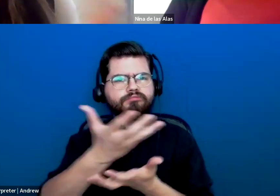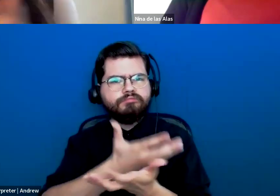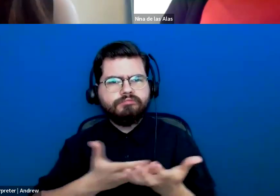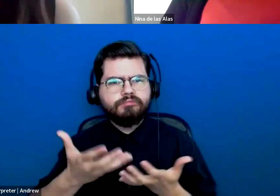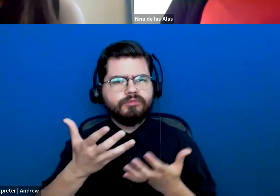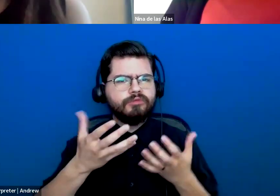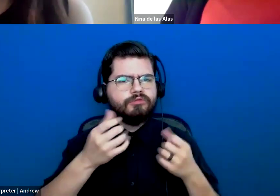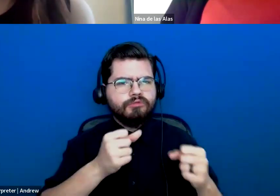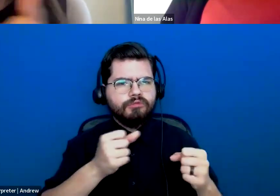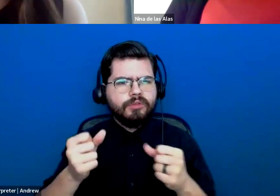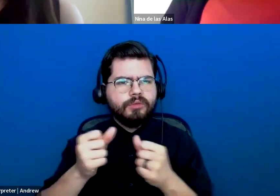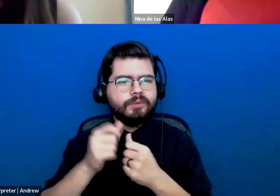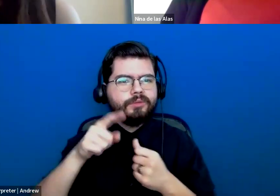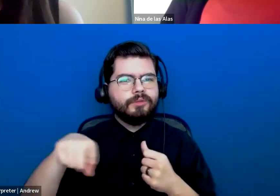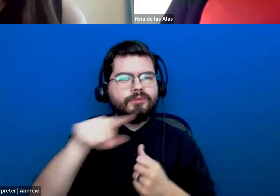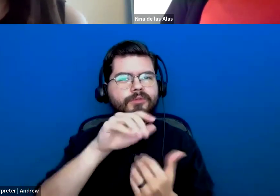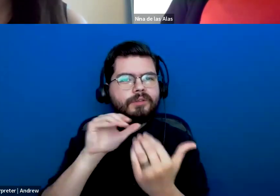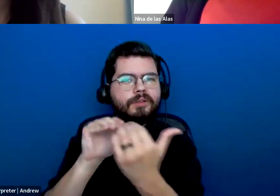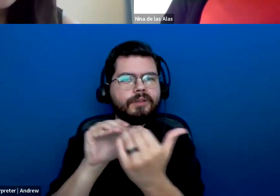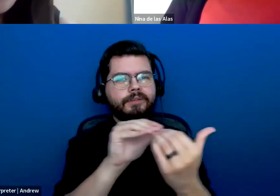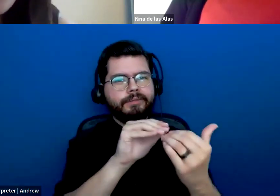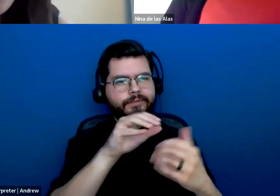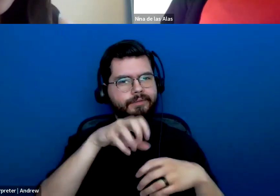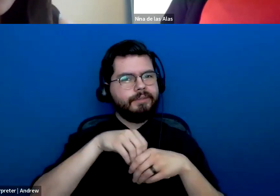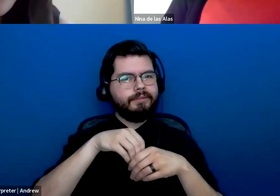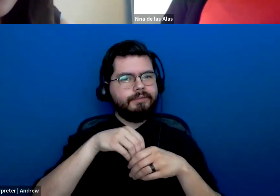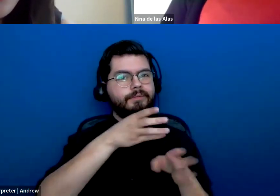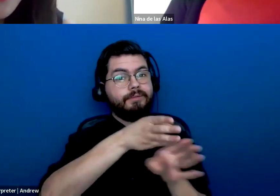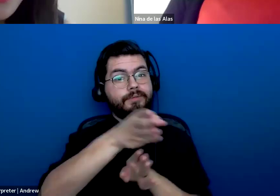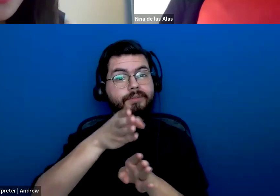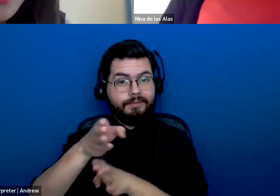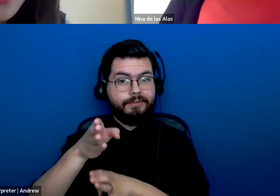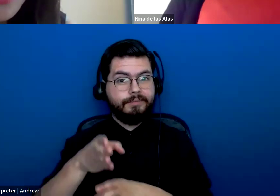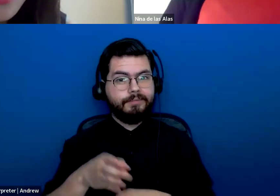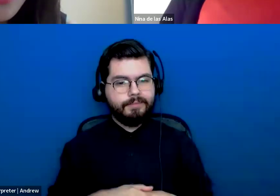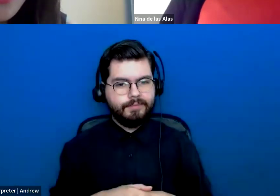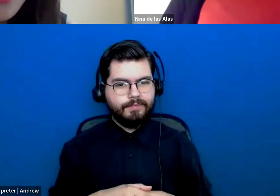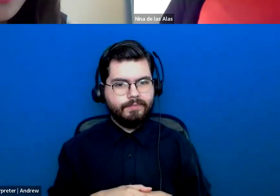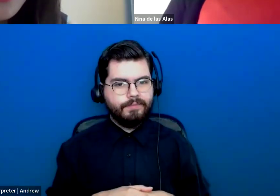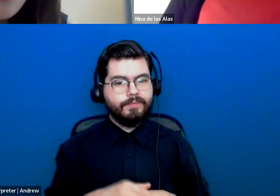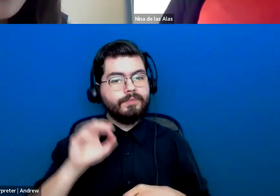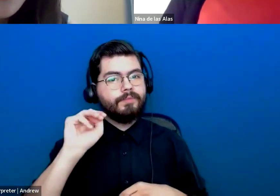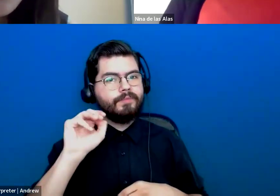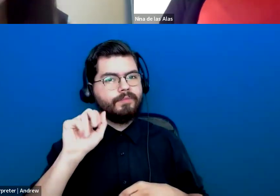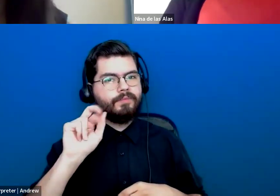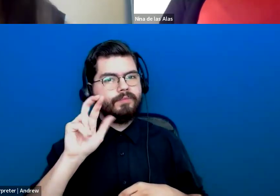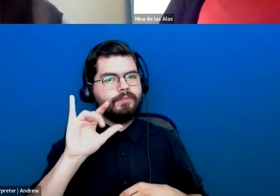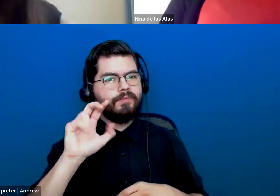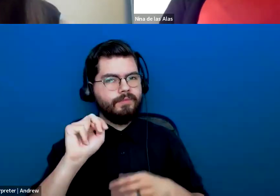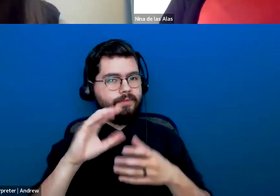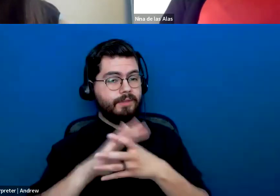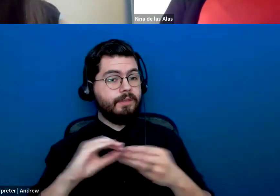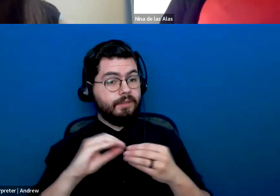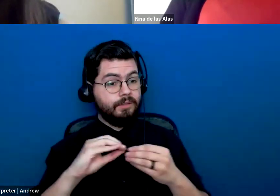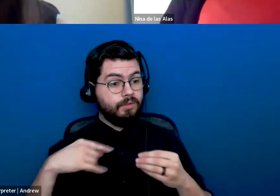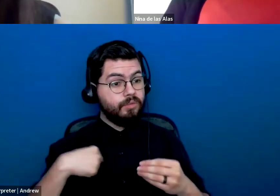strategies with our wonderful colleagues in the field. Okay. So Marilyn asked a question. If we conduct